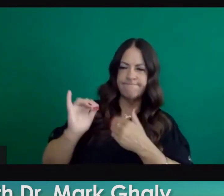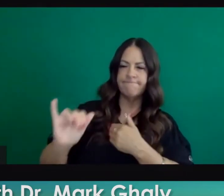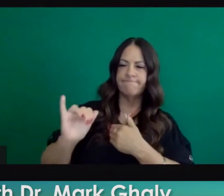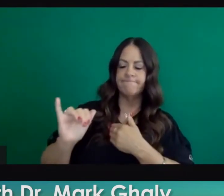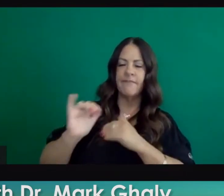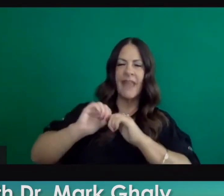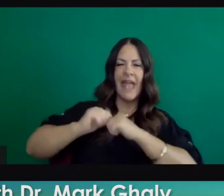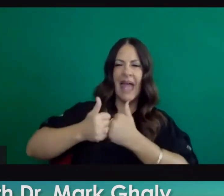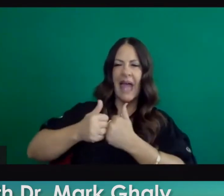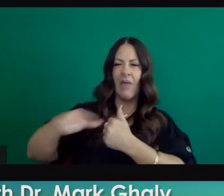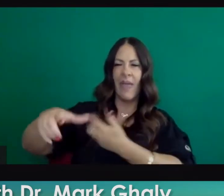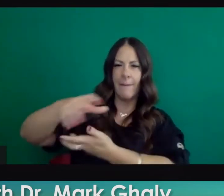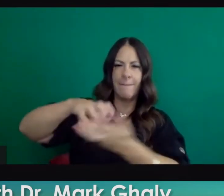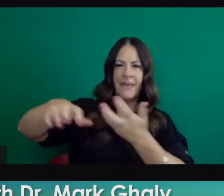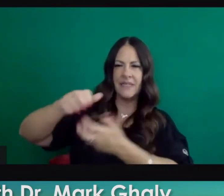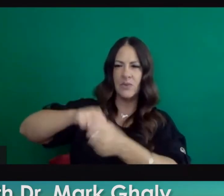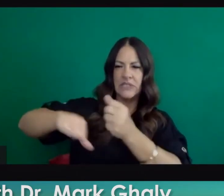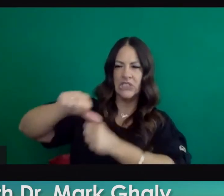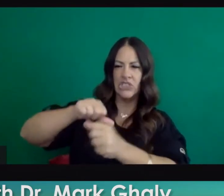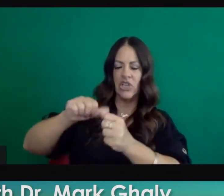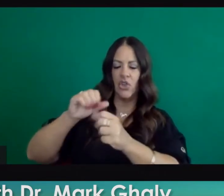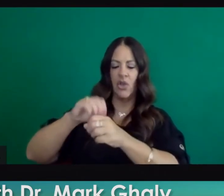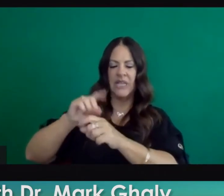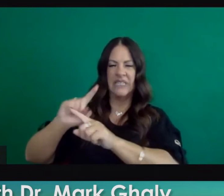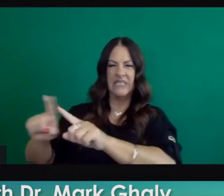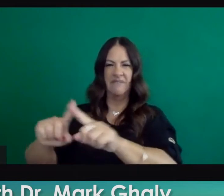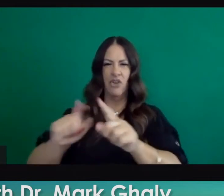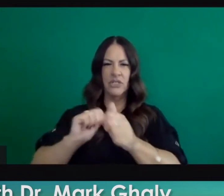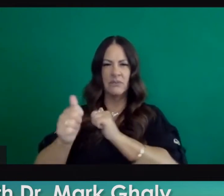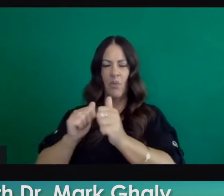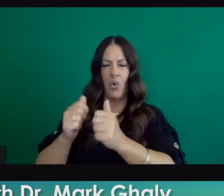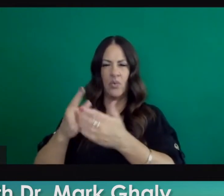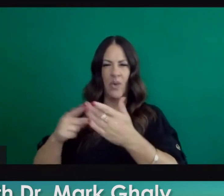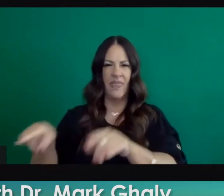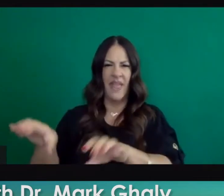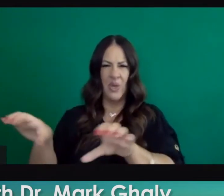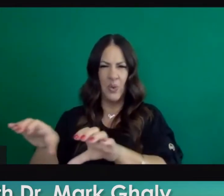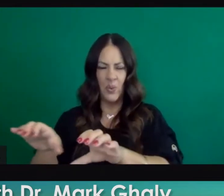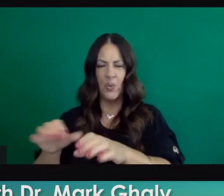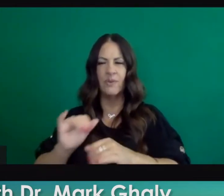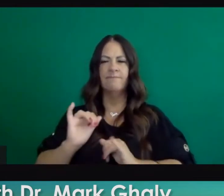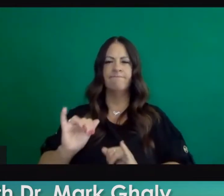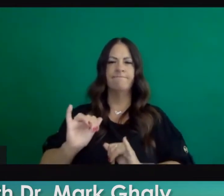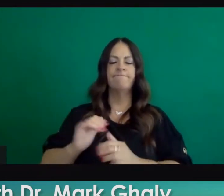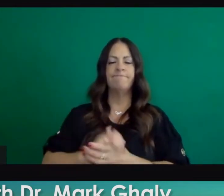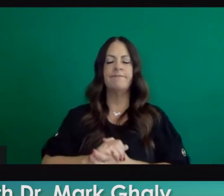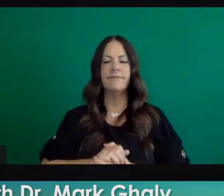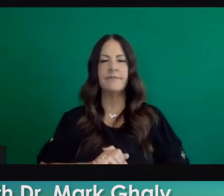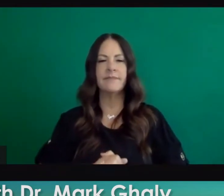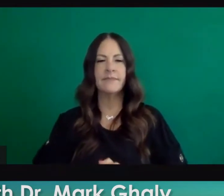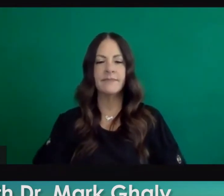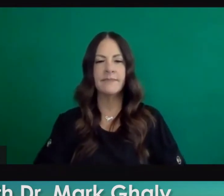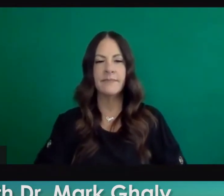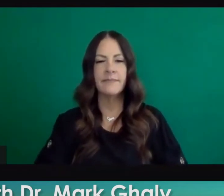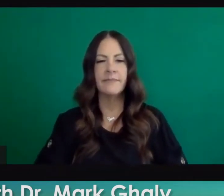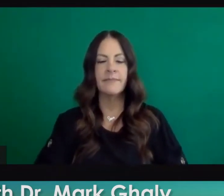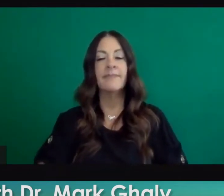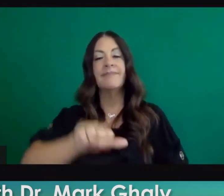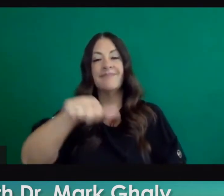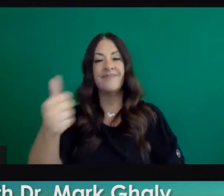type of mixing between those different activities. R.T. Watson, Wall Street Journal.